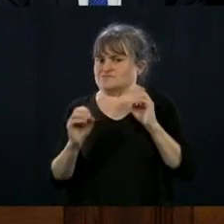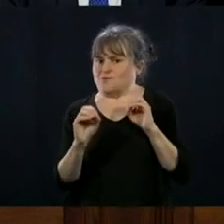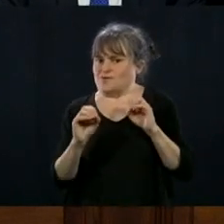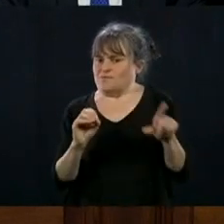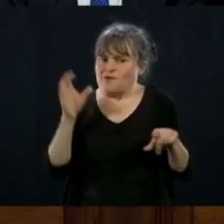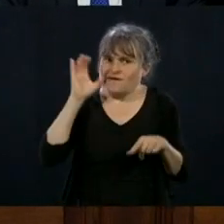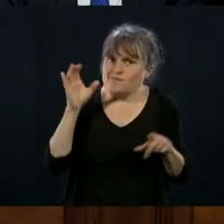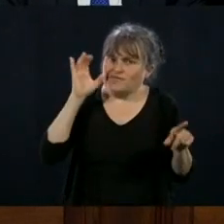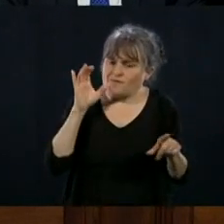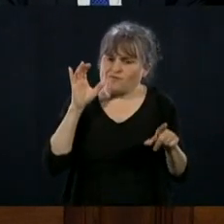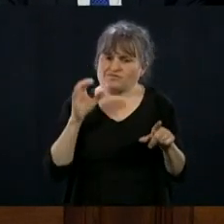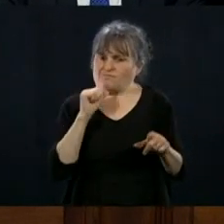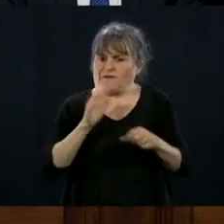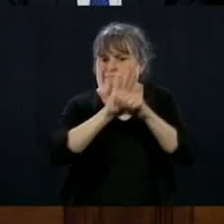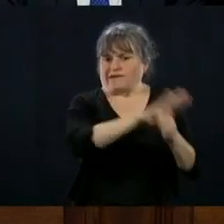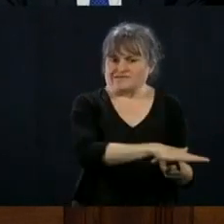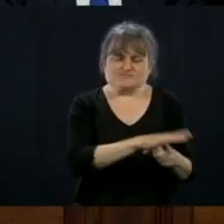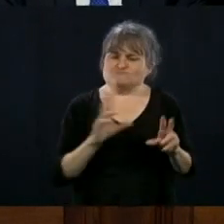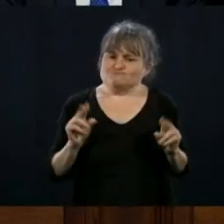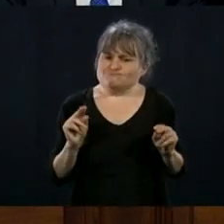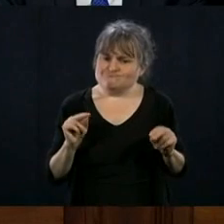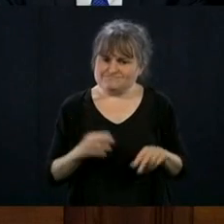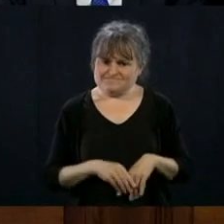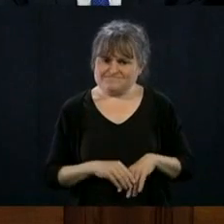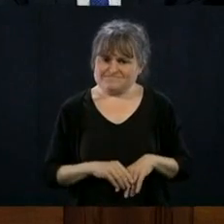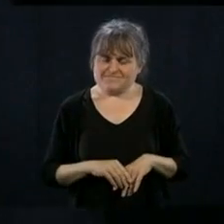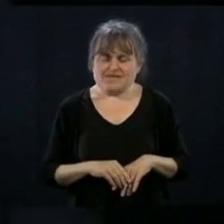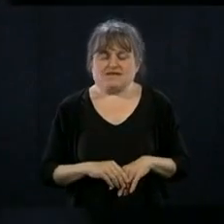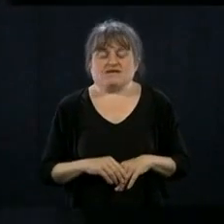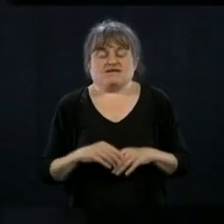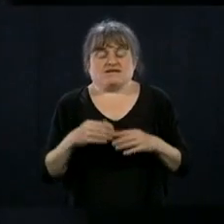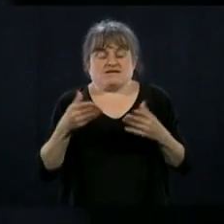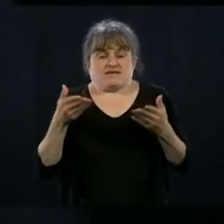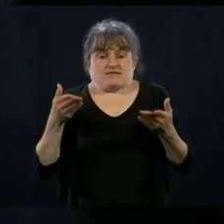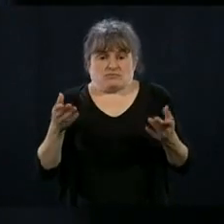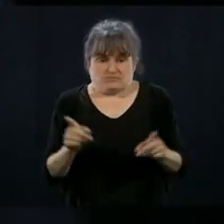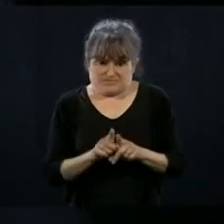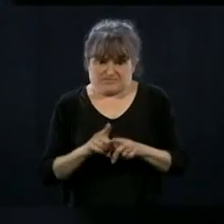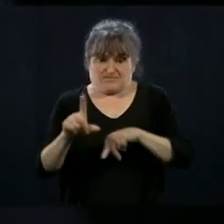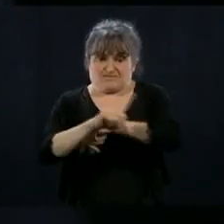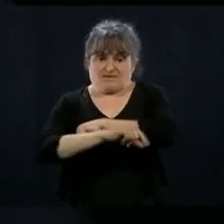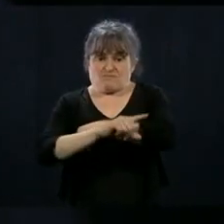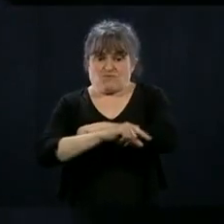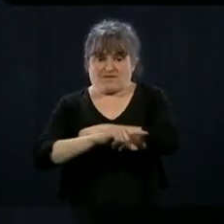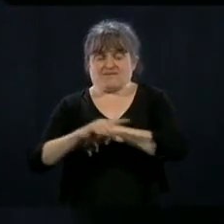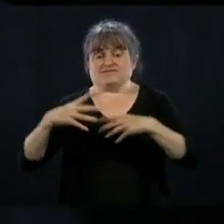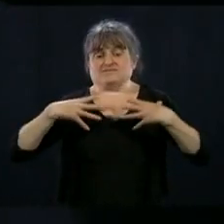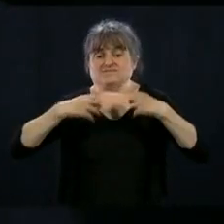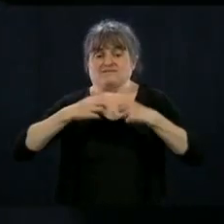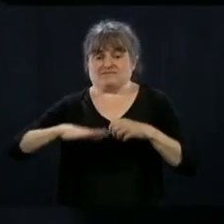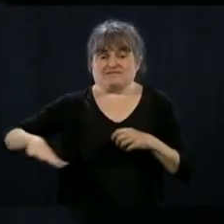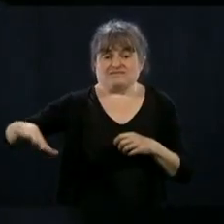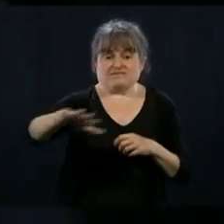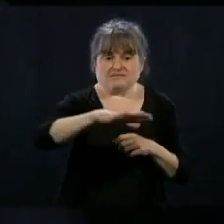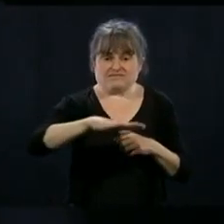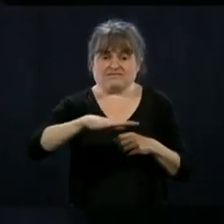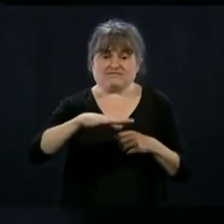Arruda. I listen to him. I am docile. Now, the health staff.